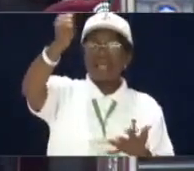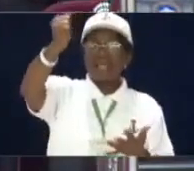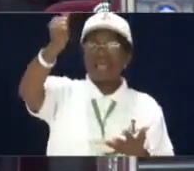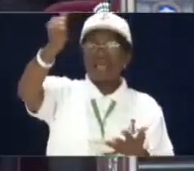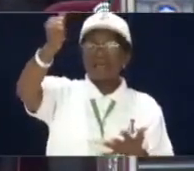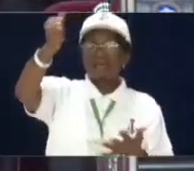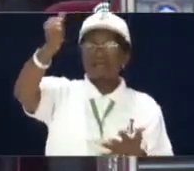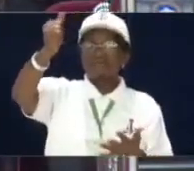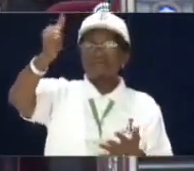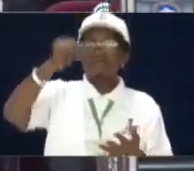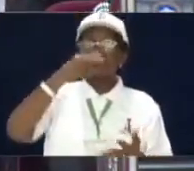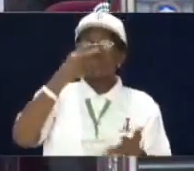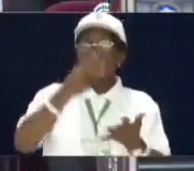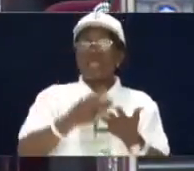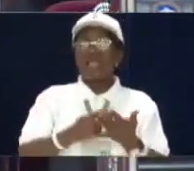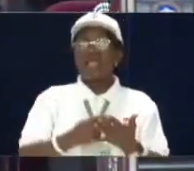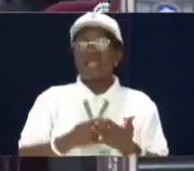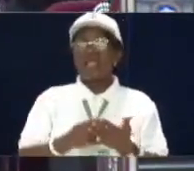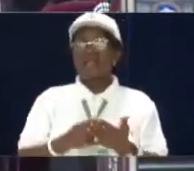Well,